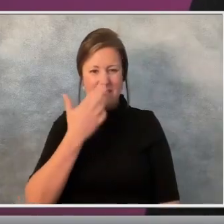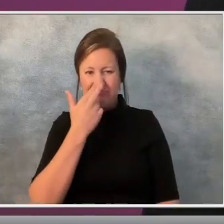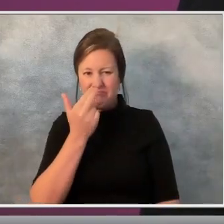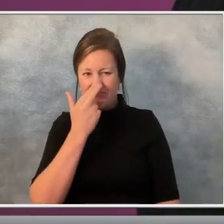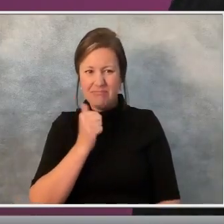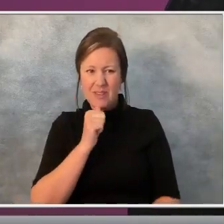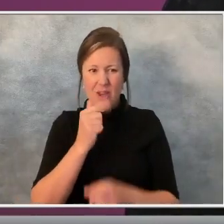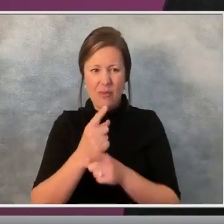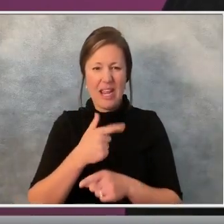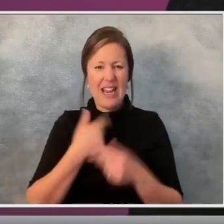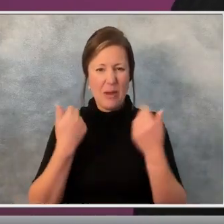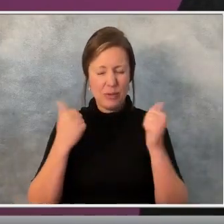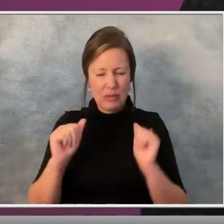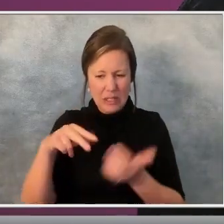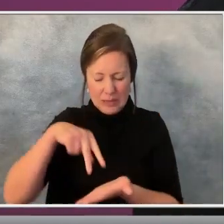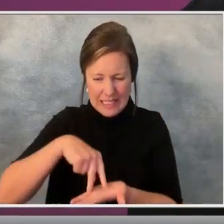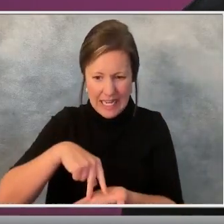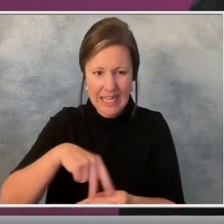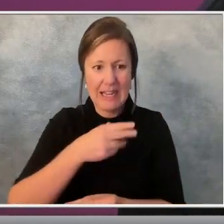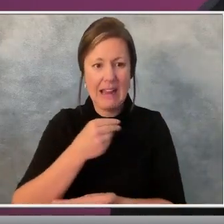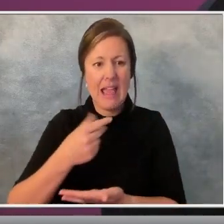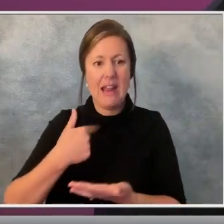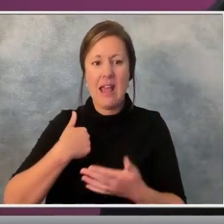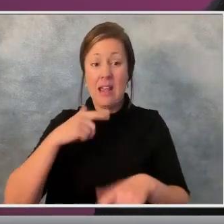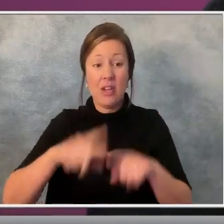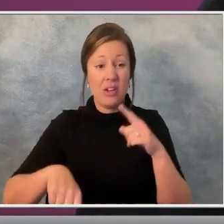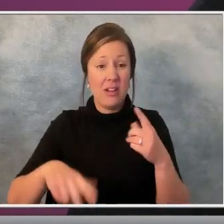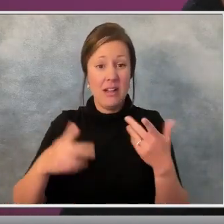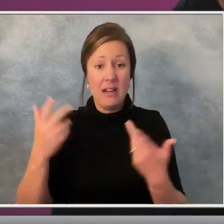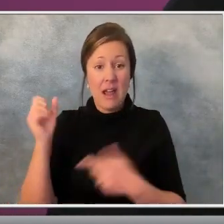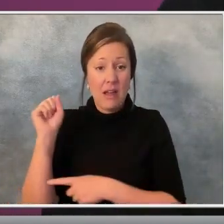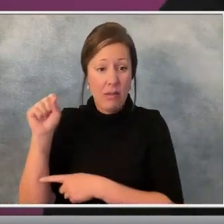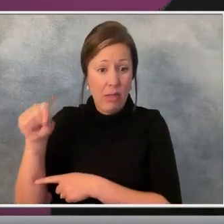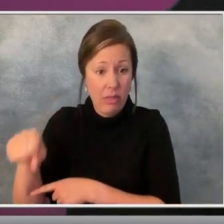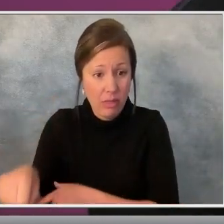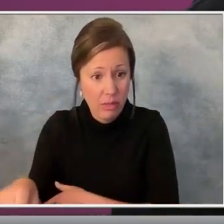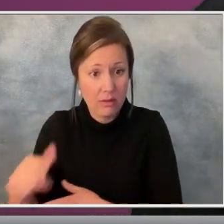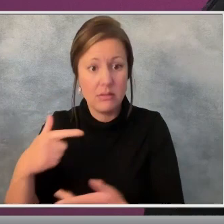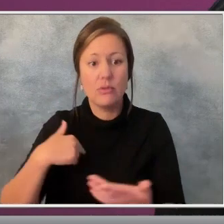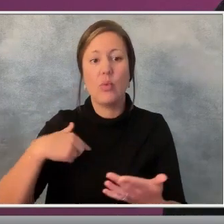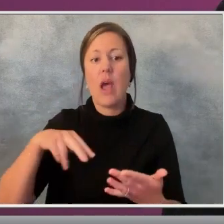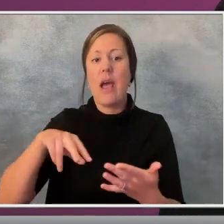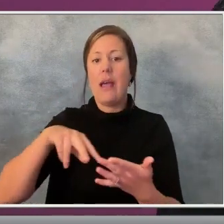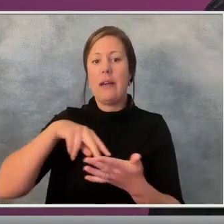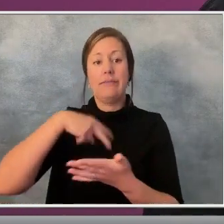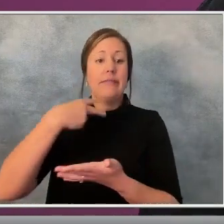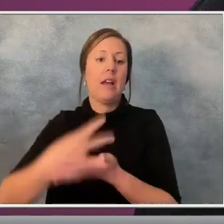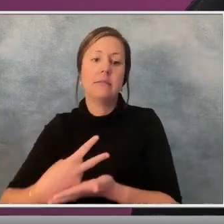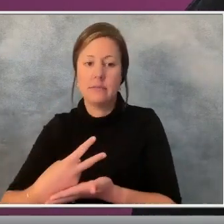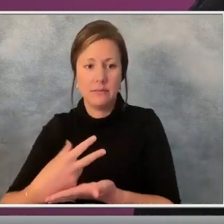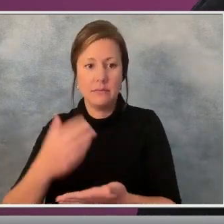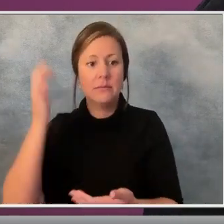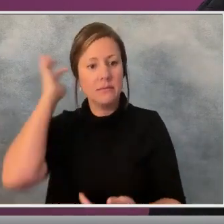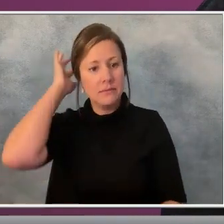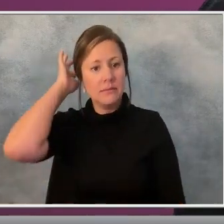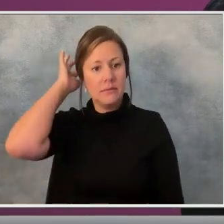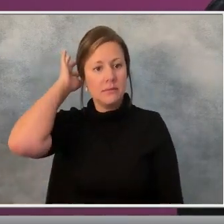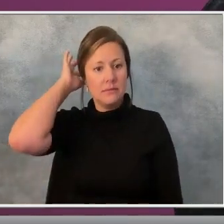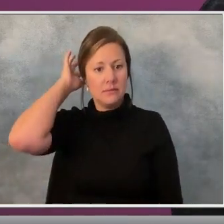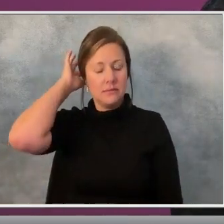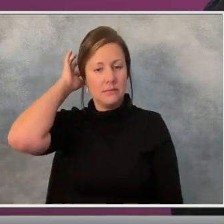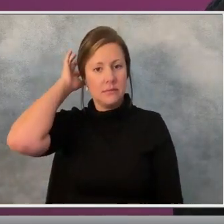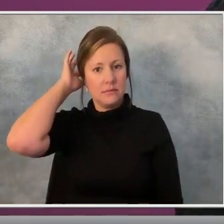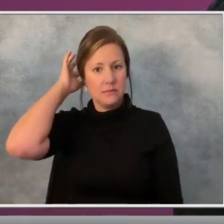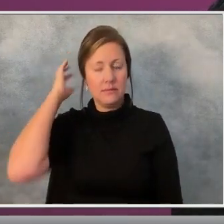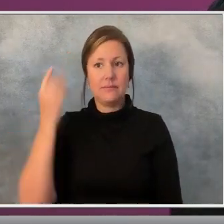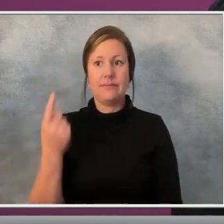up, you know, and then I couldn't, you know, so I just went down, I guess, you know, and one of the coworkers said